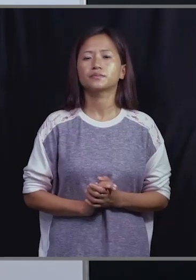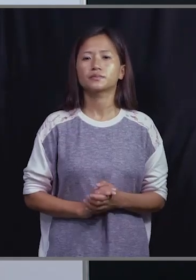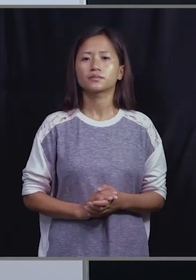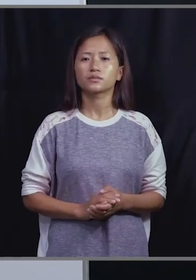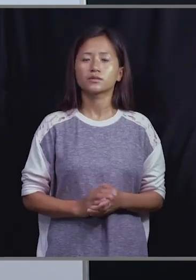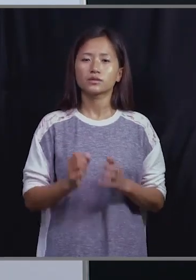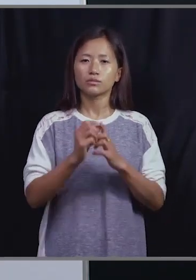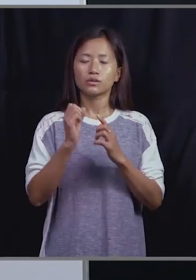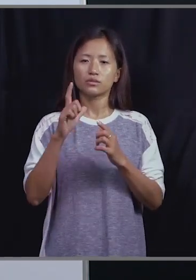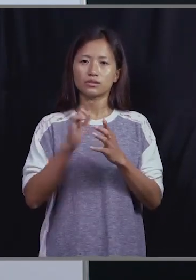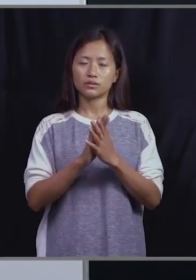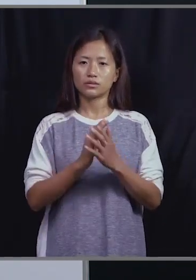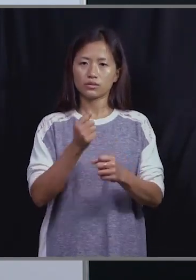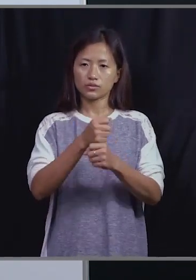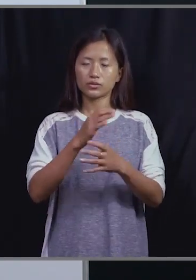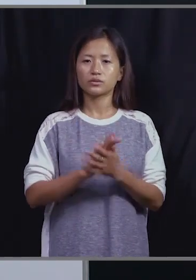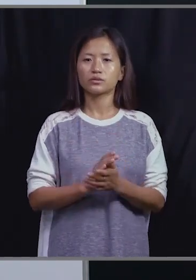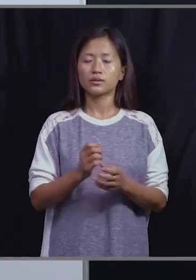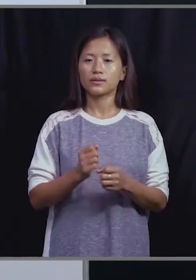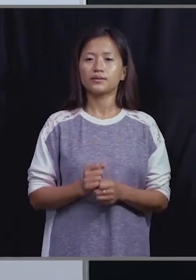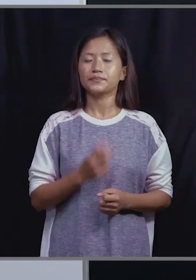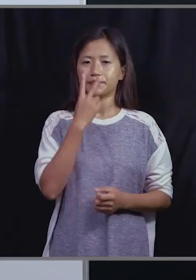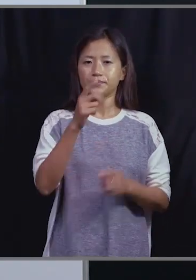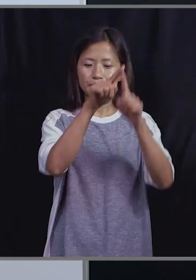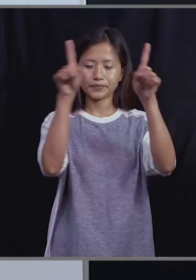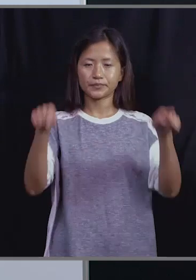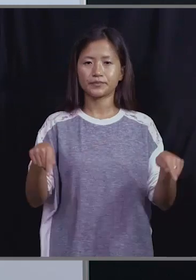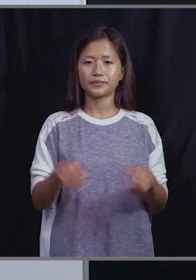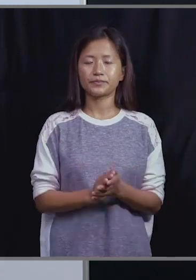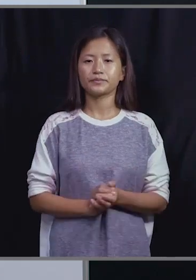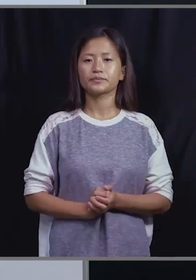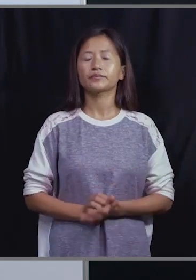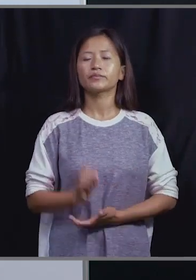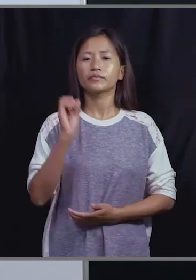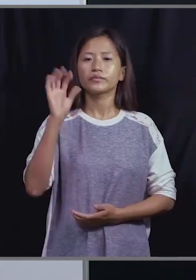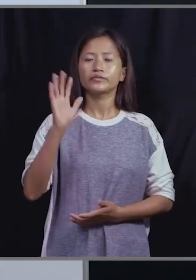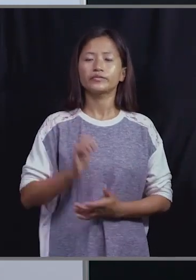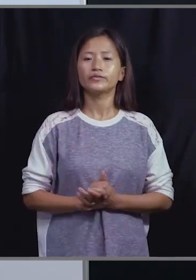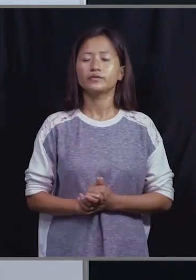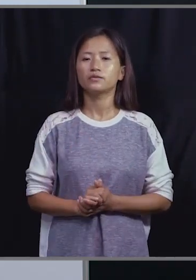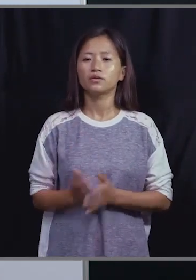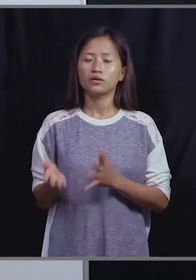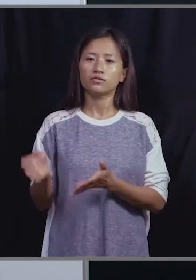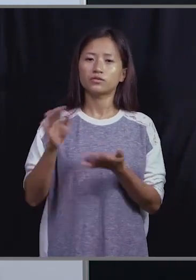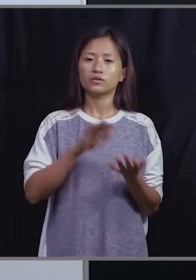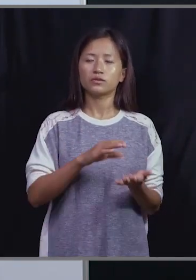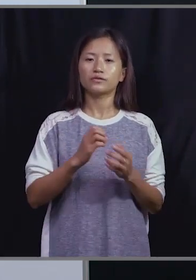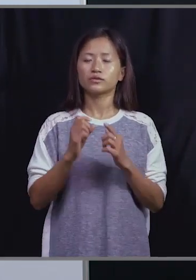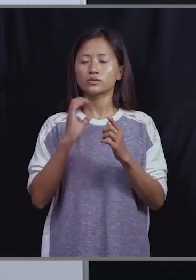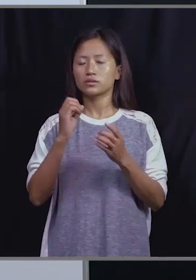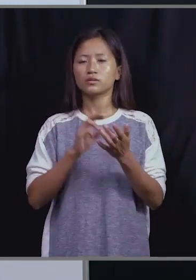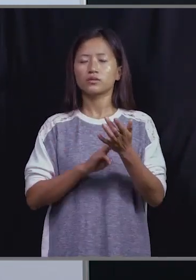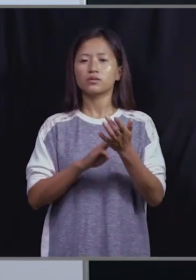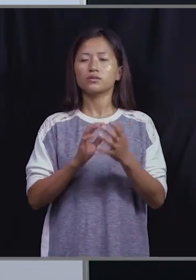the policy of Gorbachev, that is glasnost and perestroika. Number 5, we have a fall of communist regime